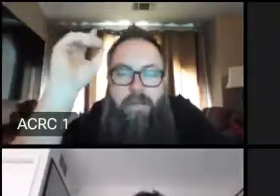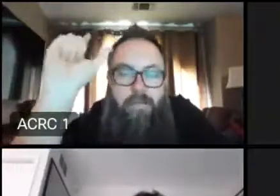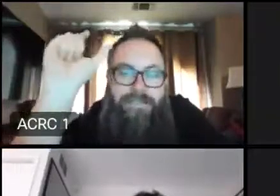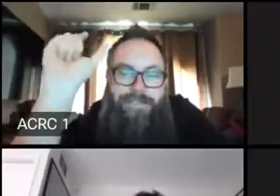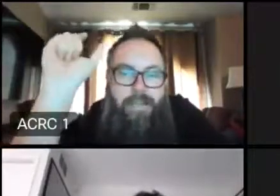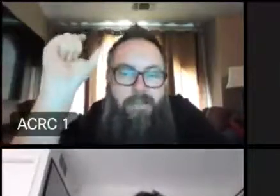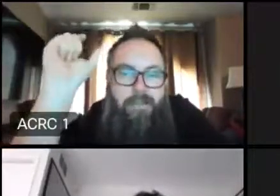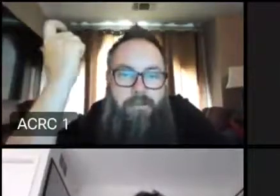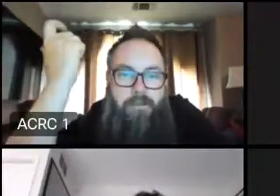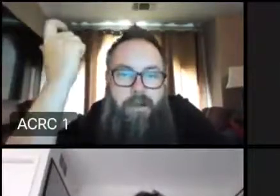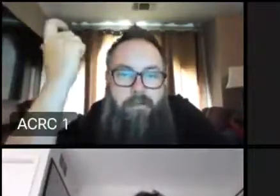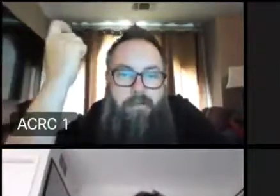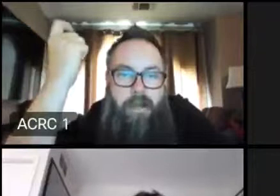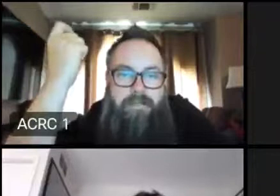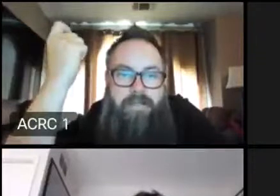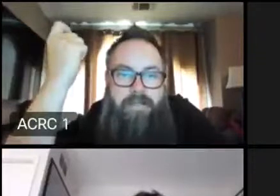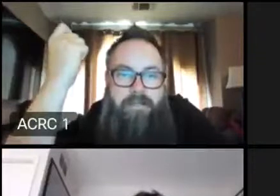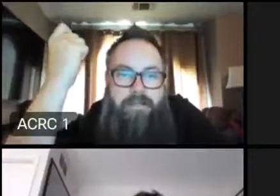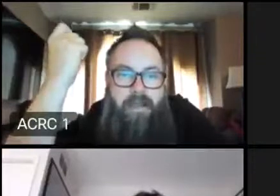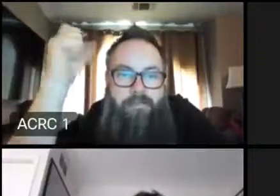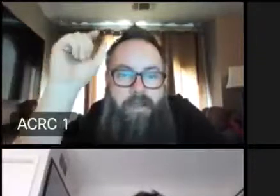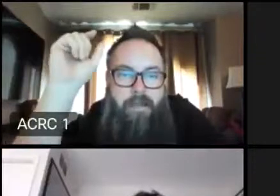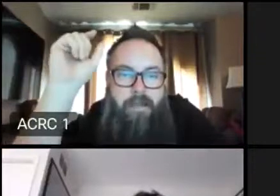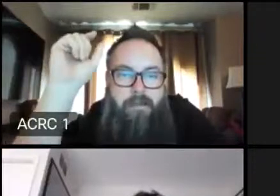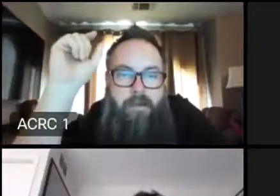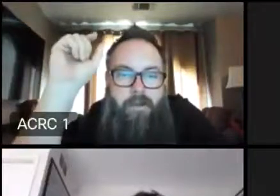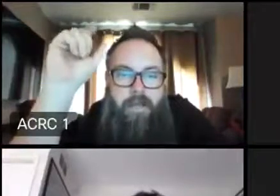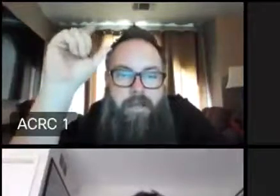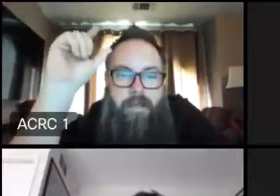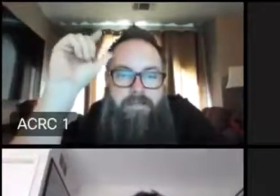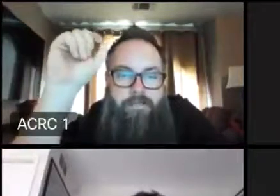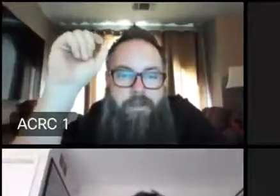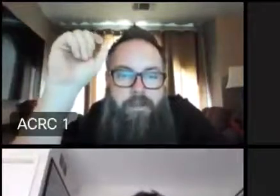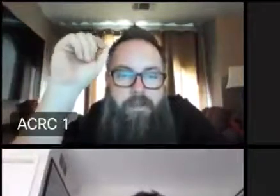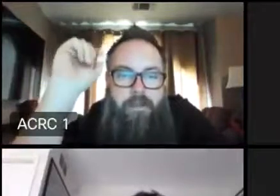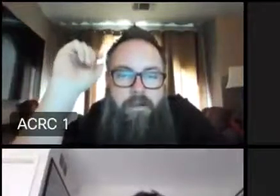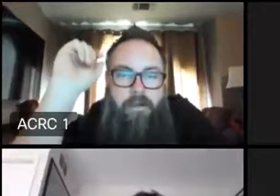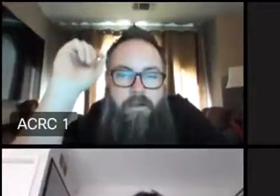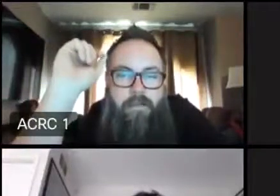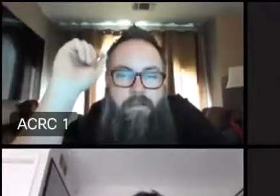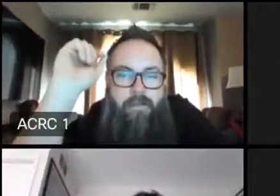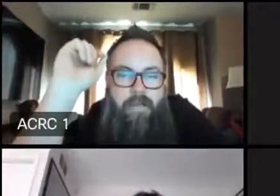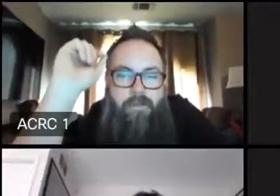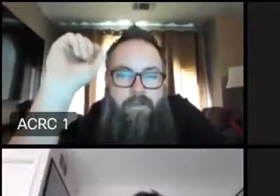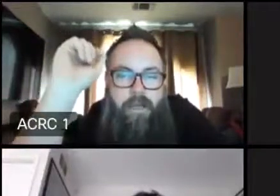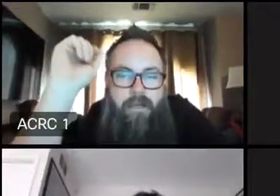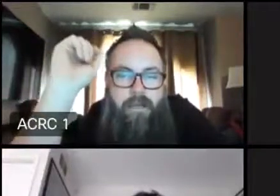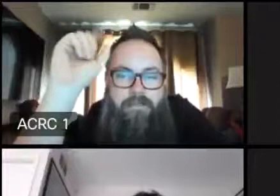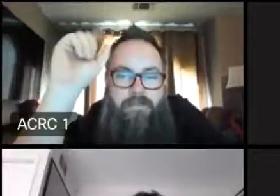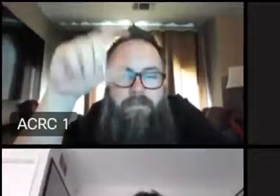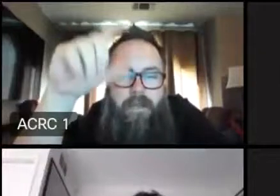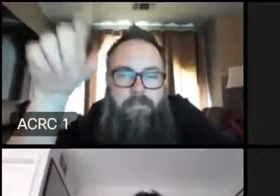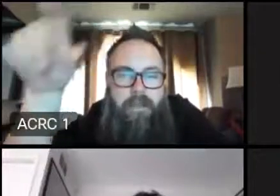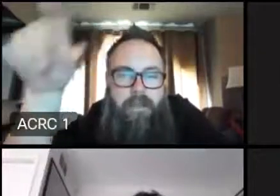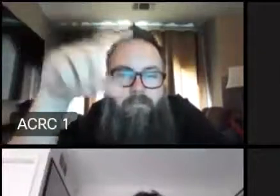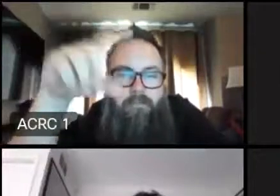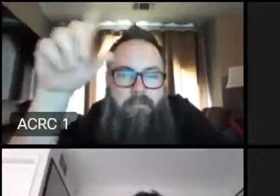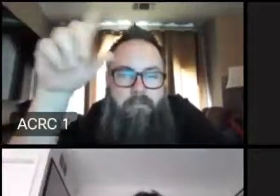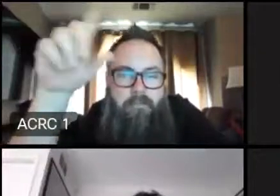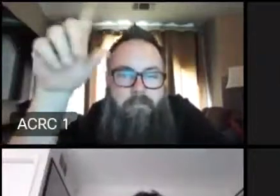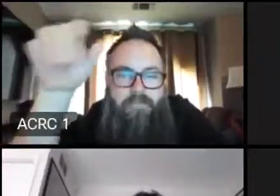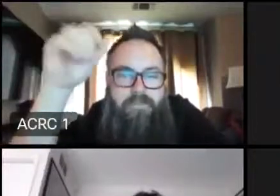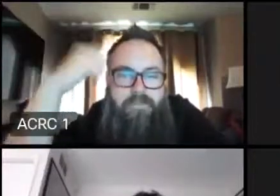language, and addendum language that is tied to what we've already heard from our service providers, right? Like Shirley gave us the list, right? We've got a